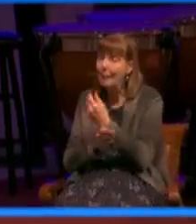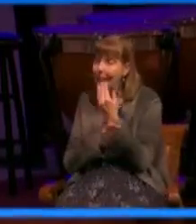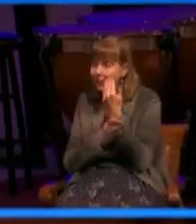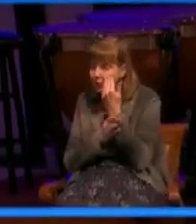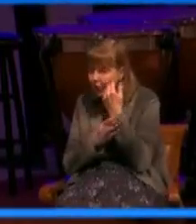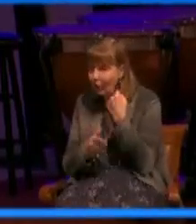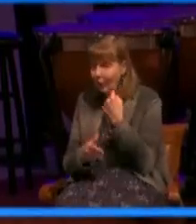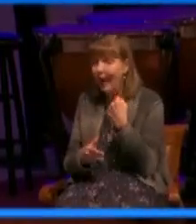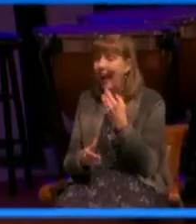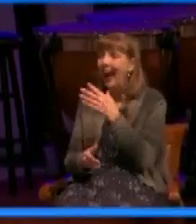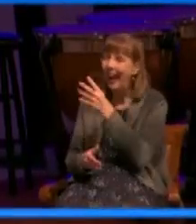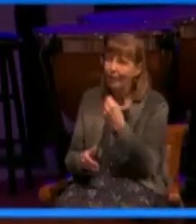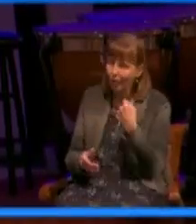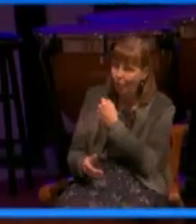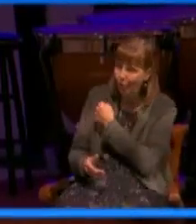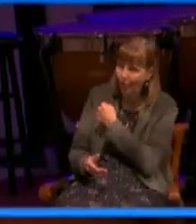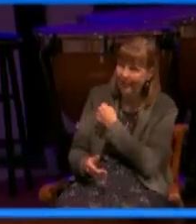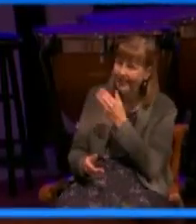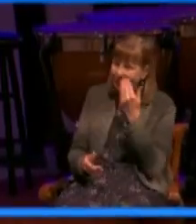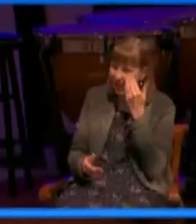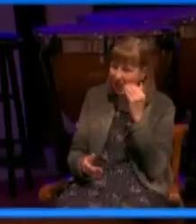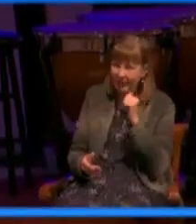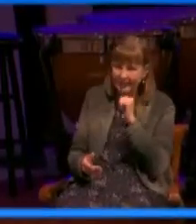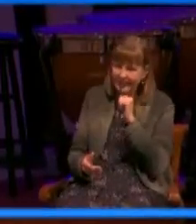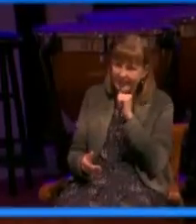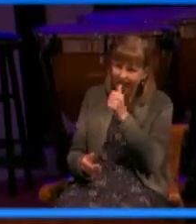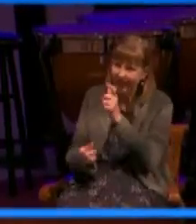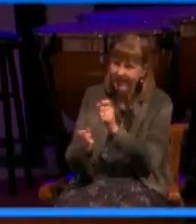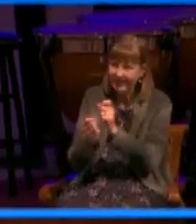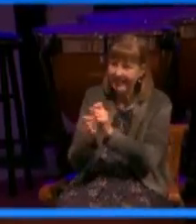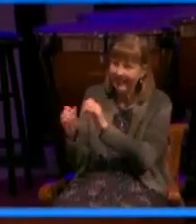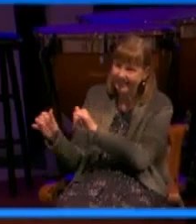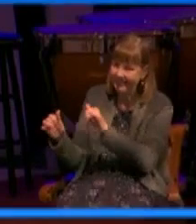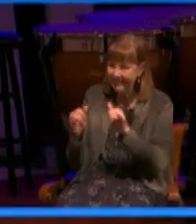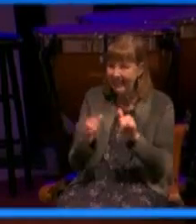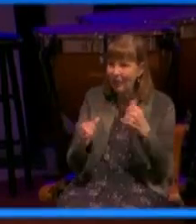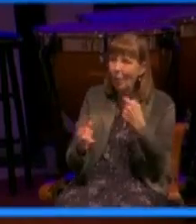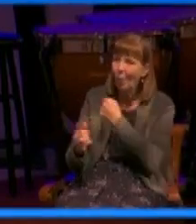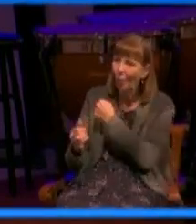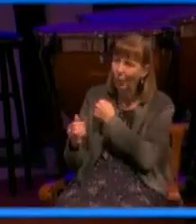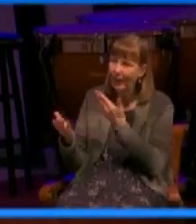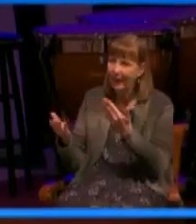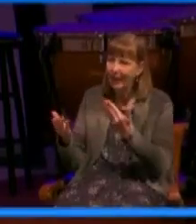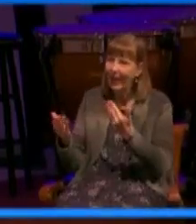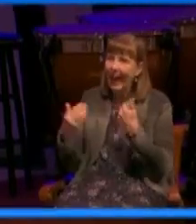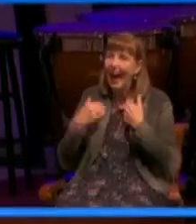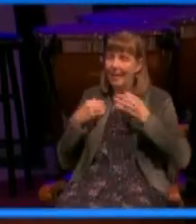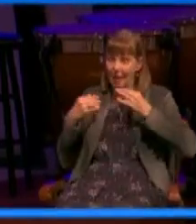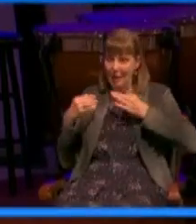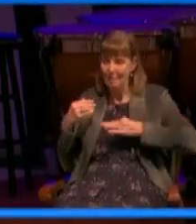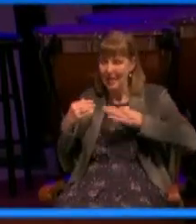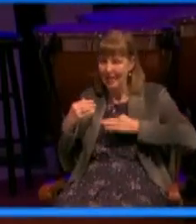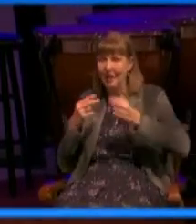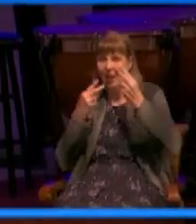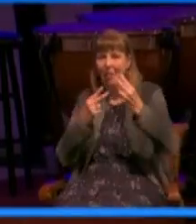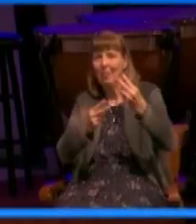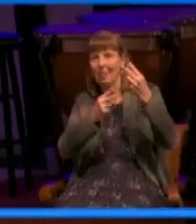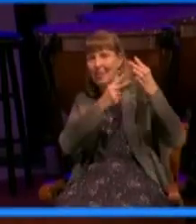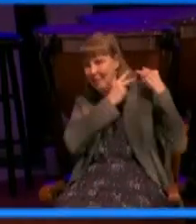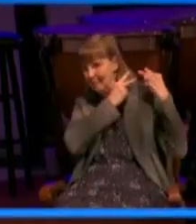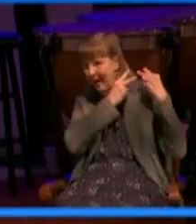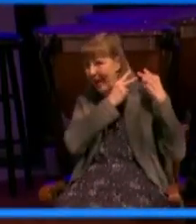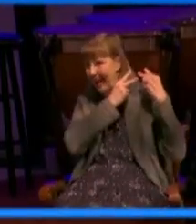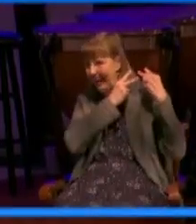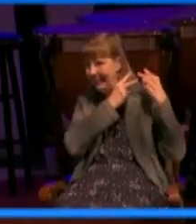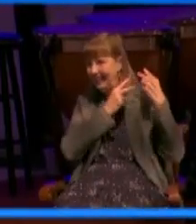thing. Because we have the luxury of looking back into the scripture from the other side of the cross. And so what we know that Abraham knew is that God was